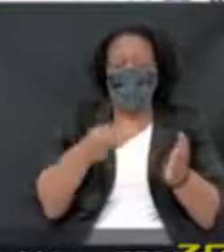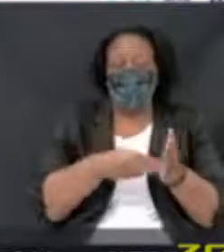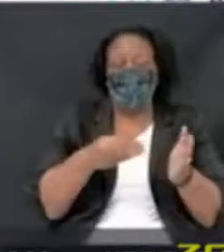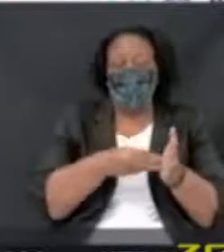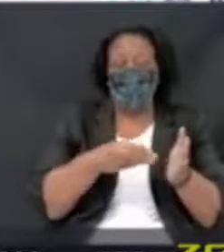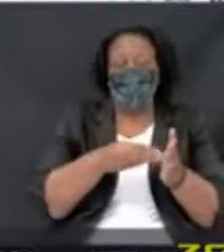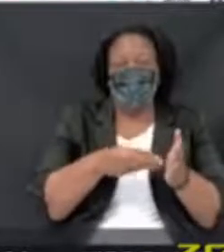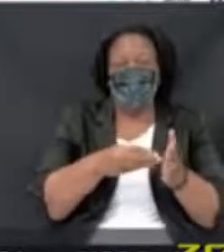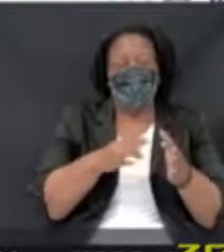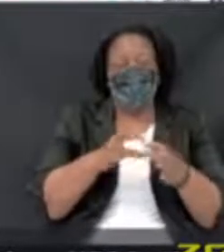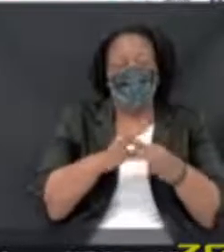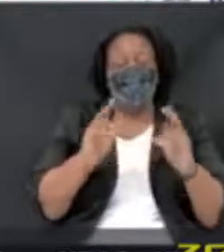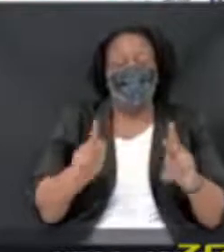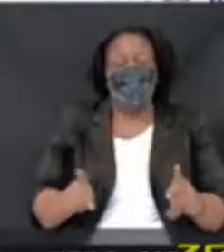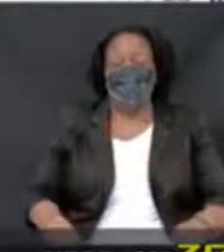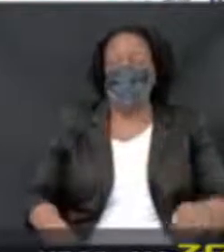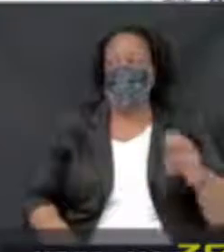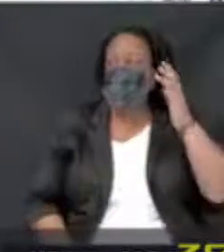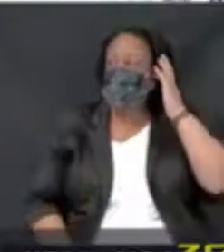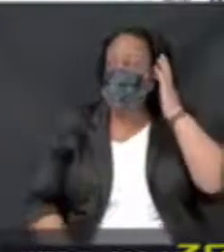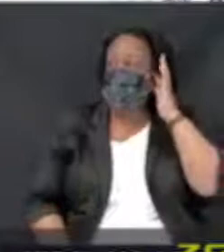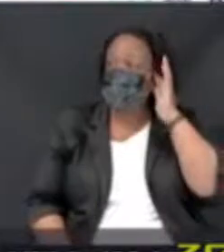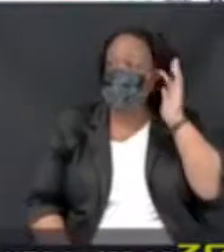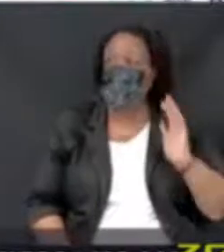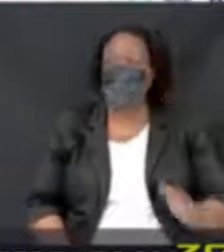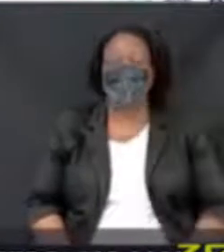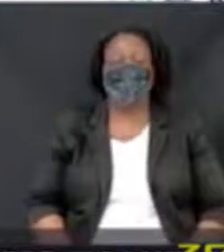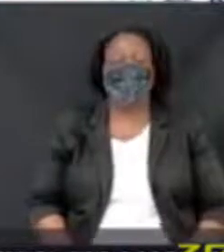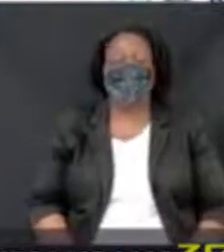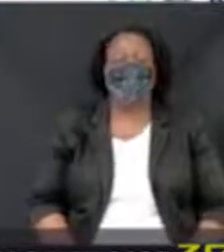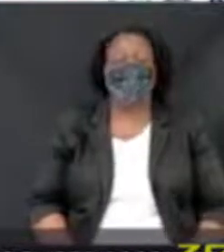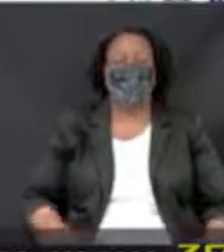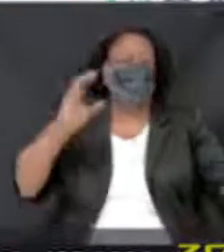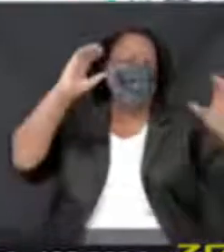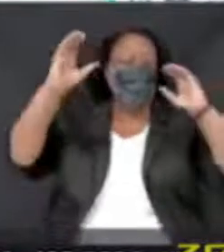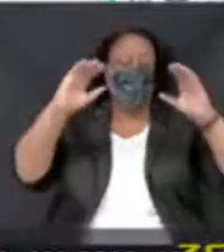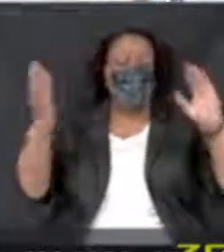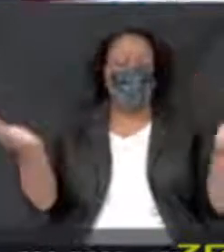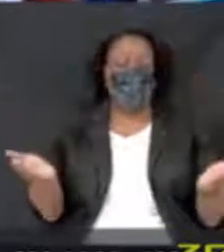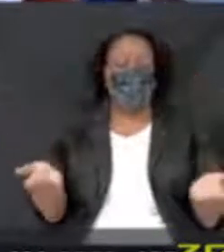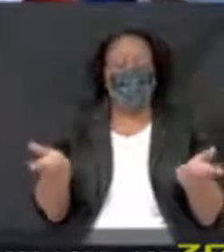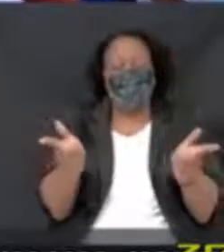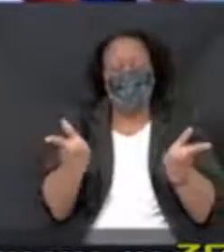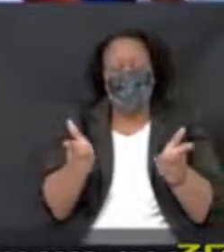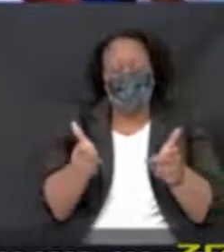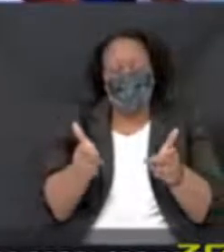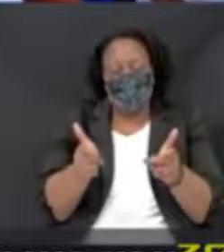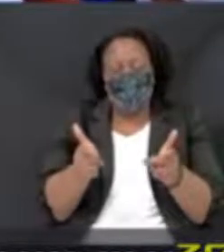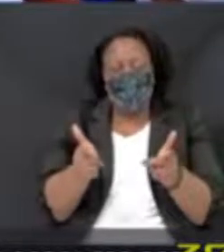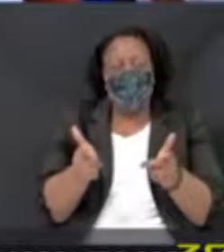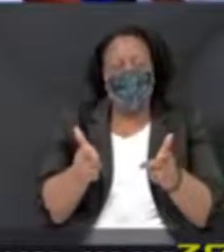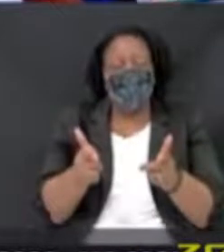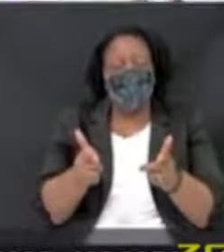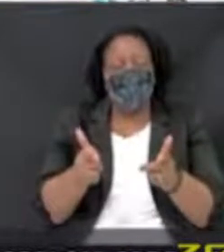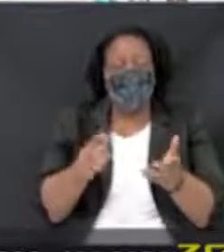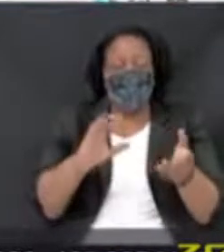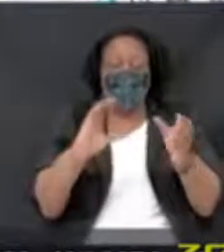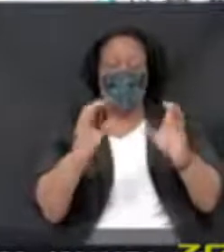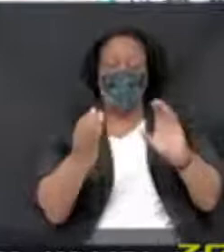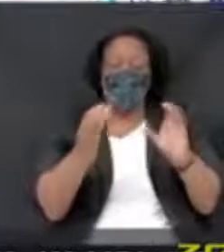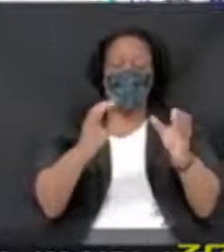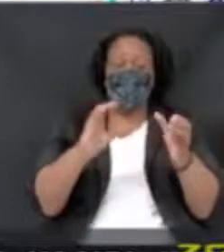not happening elsewhere. In fact, Carnival is a small event compared to the expo that